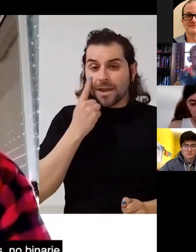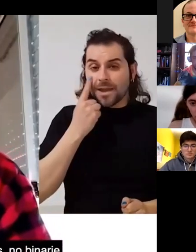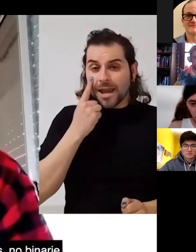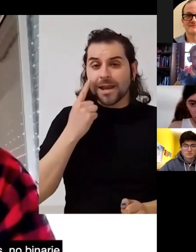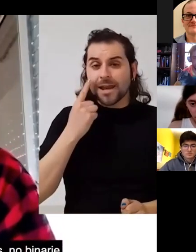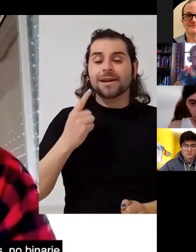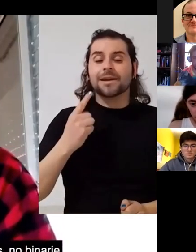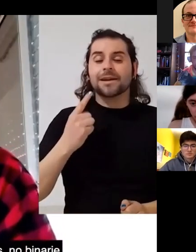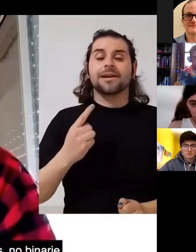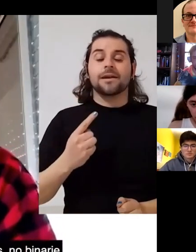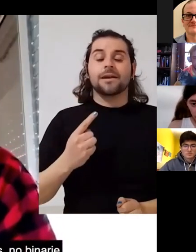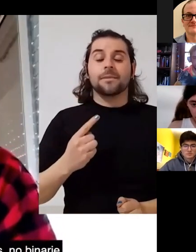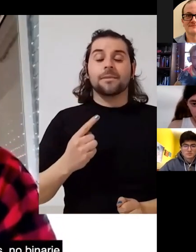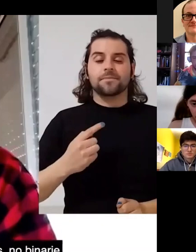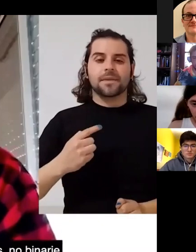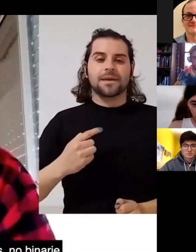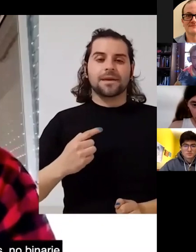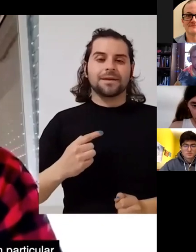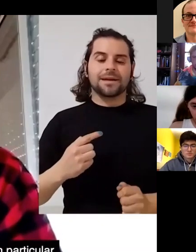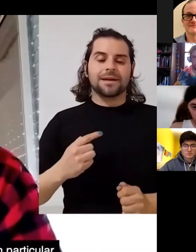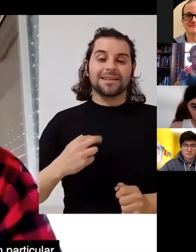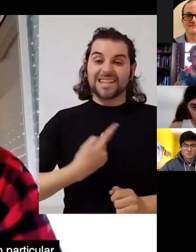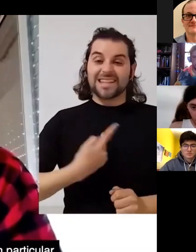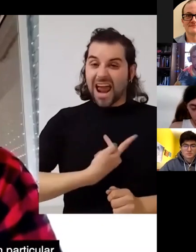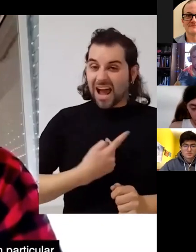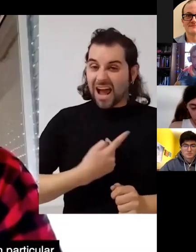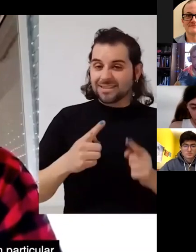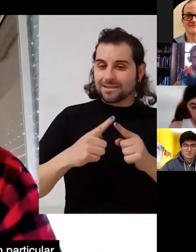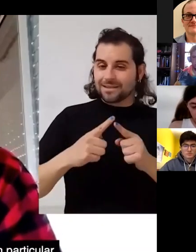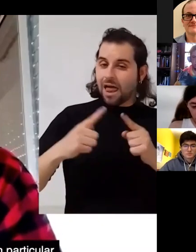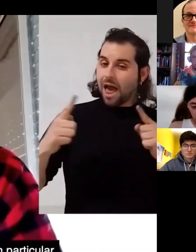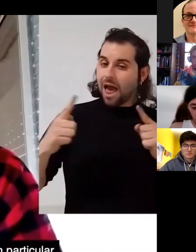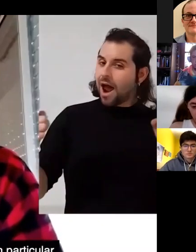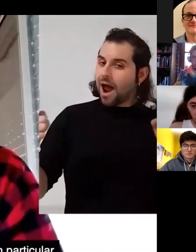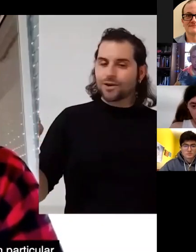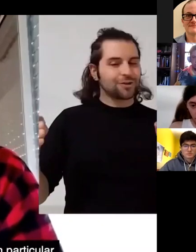association to the very short expectancy of life for the